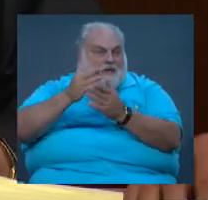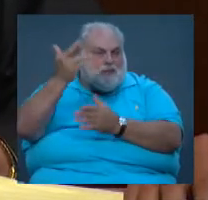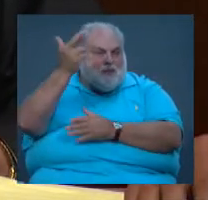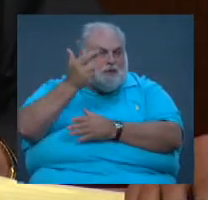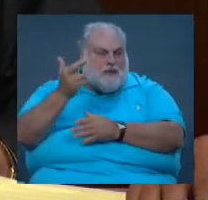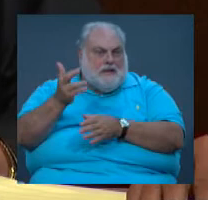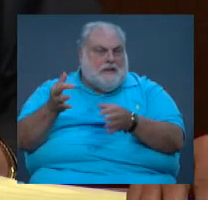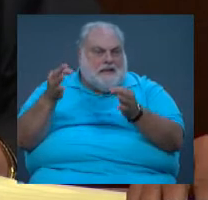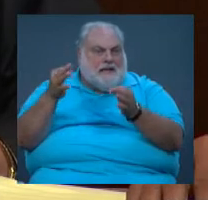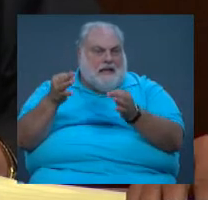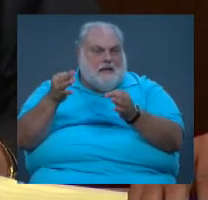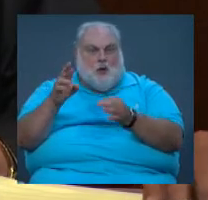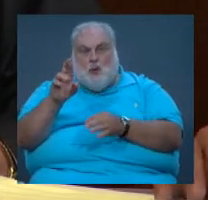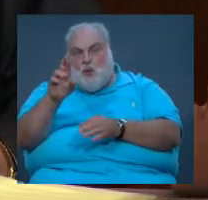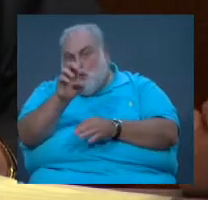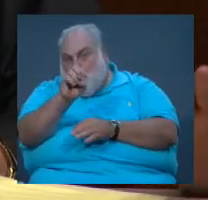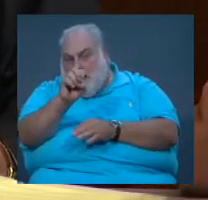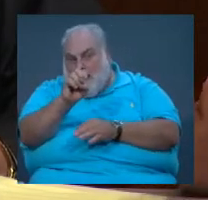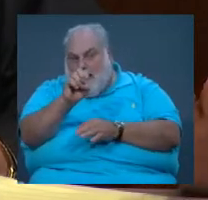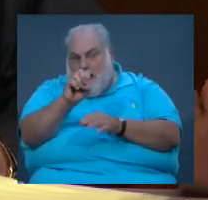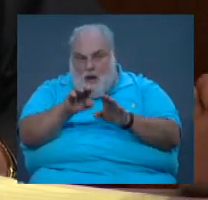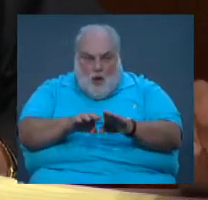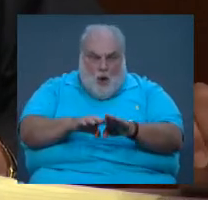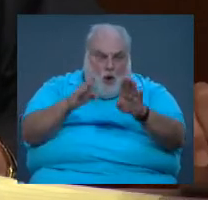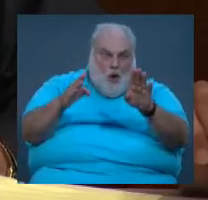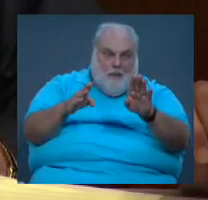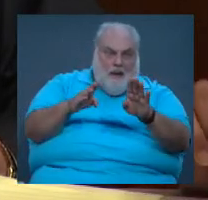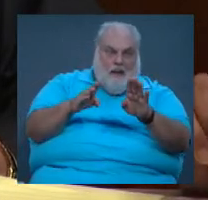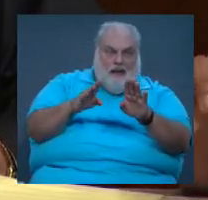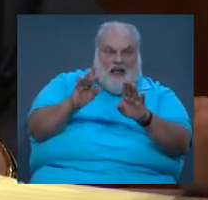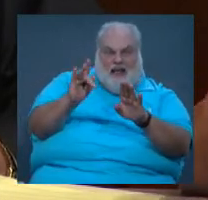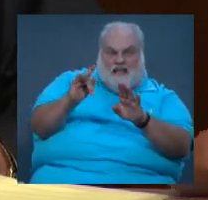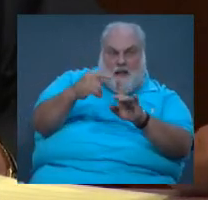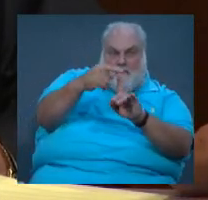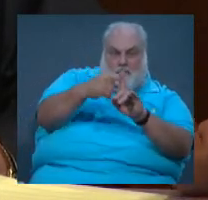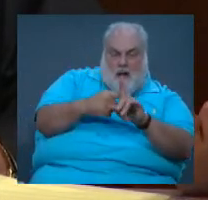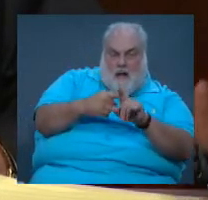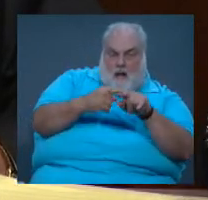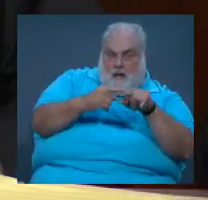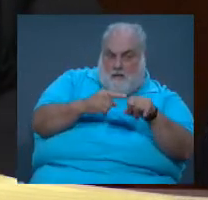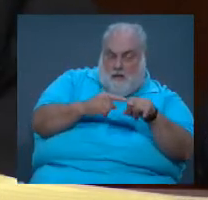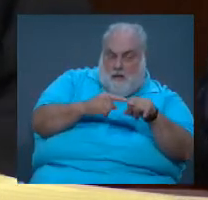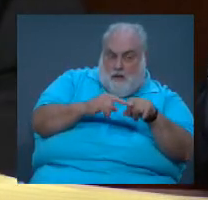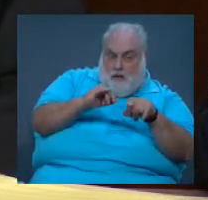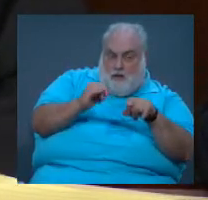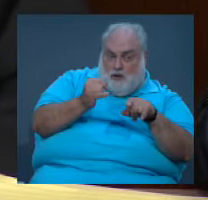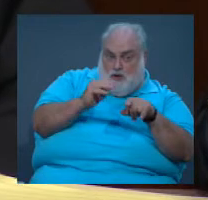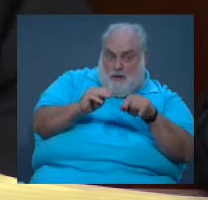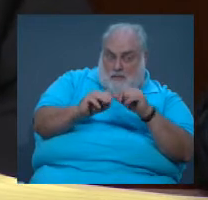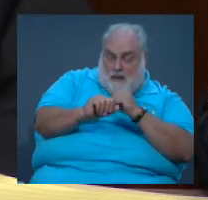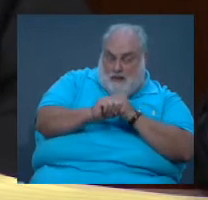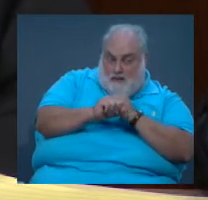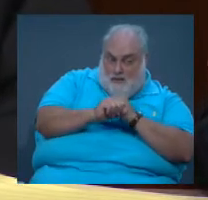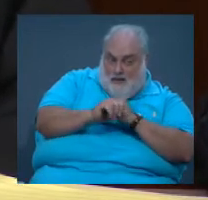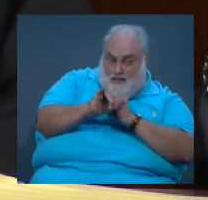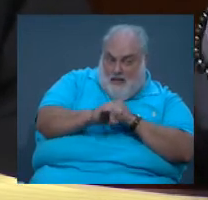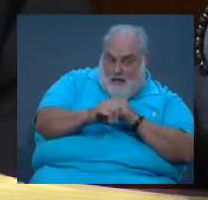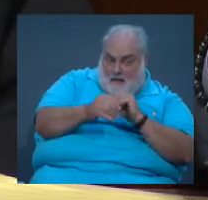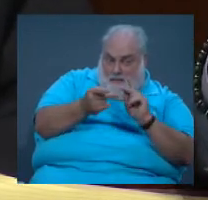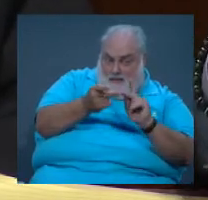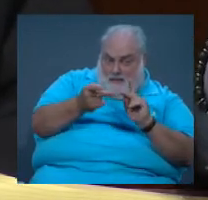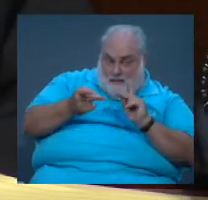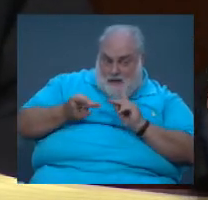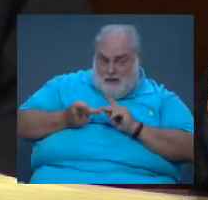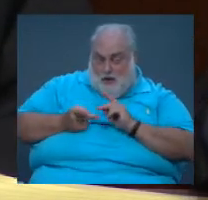reason within the next 18 months to fill that, to advertise that position or